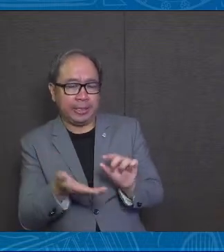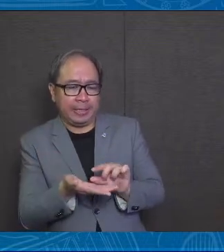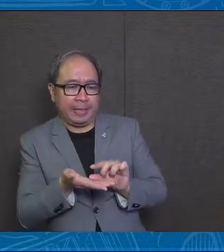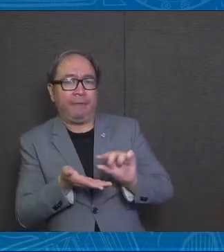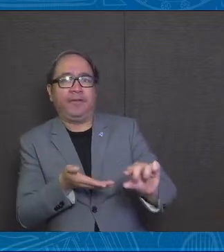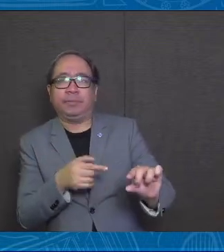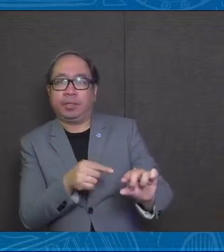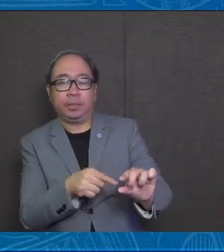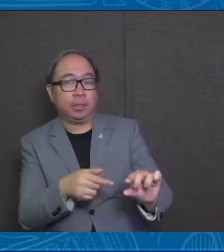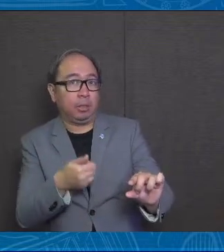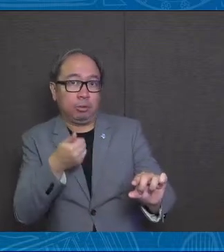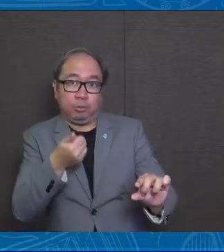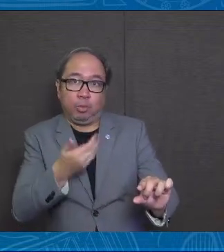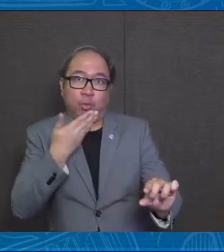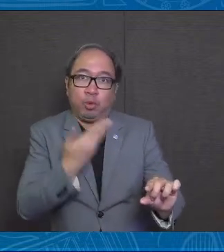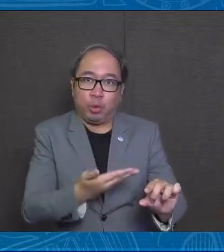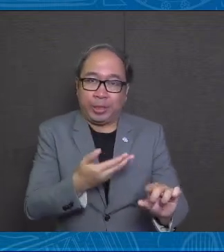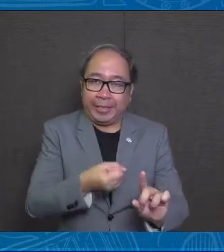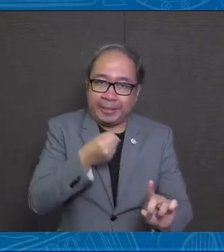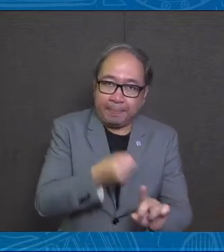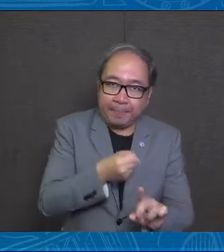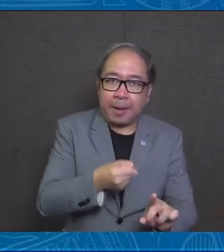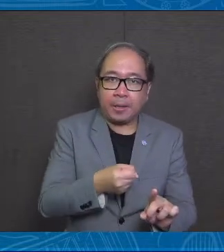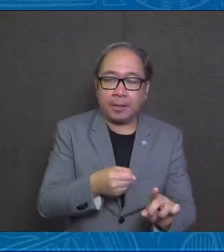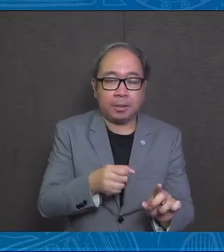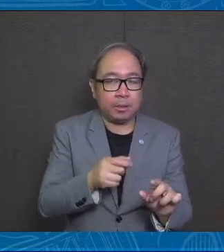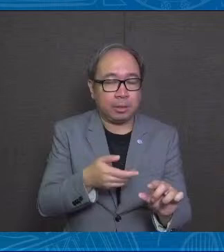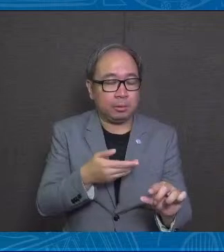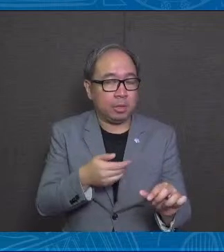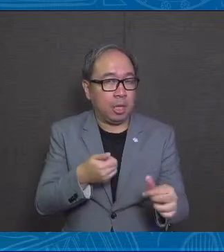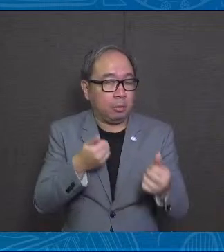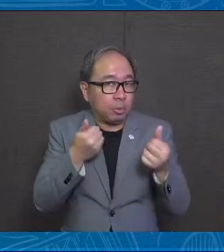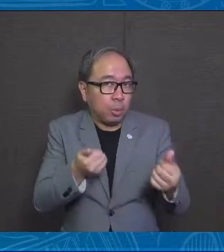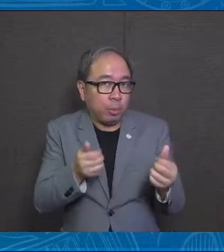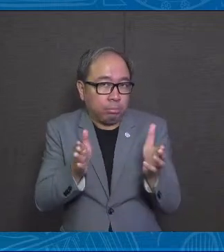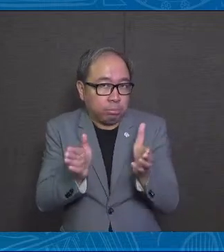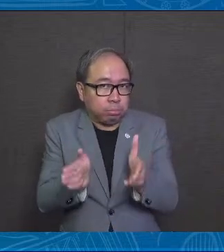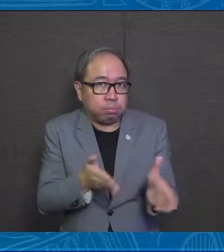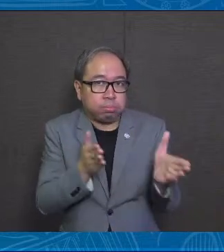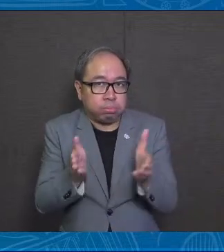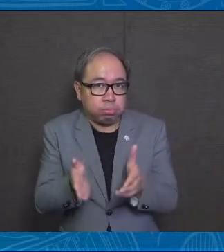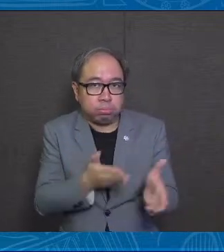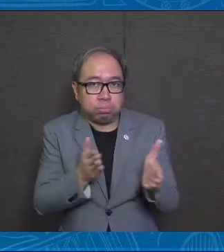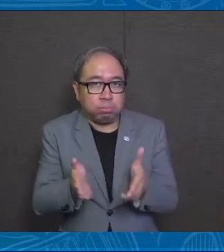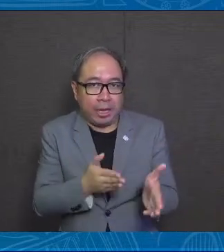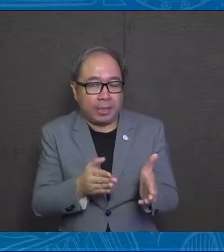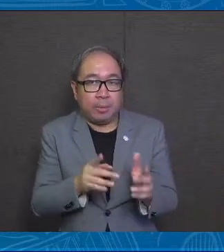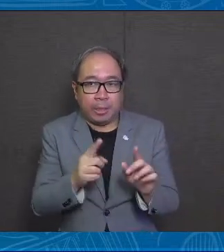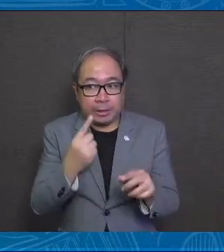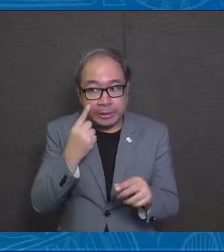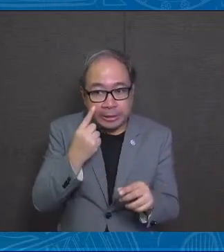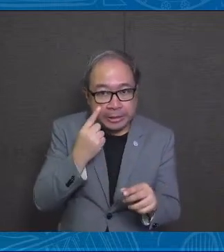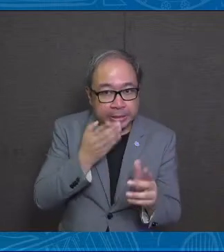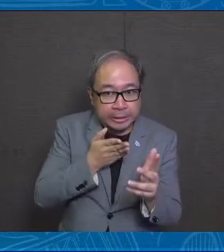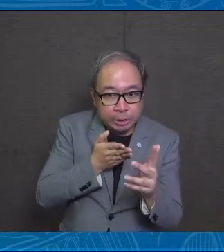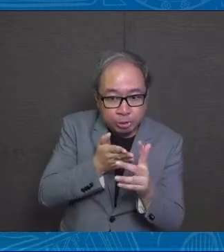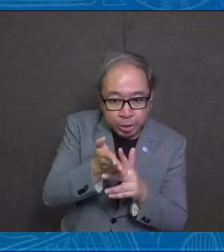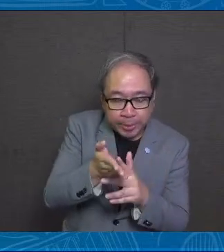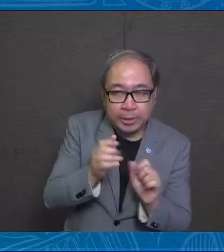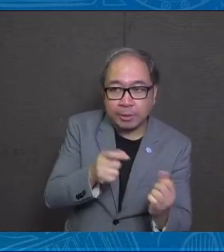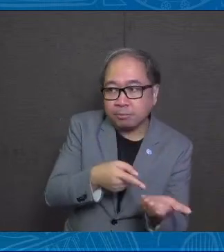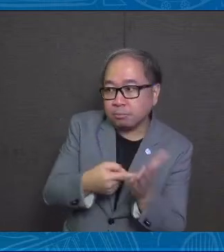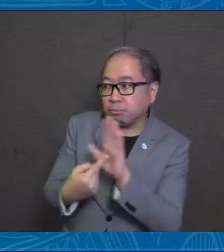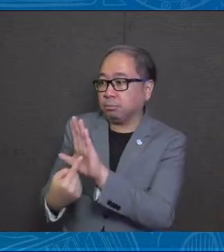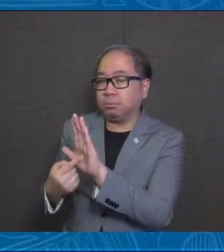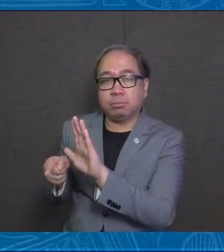well programmed and well implemented with transparency. So, and